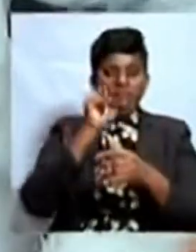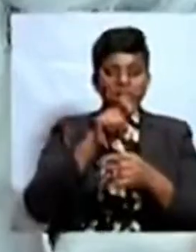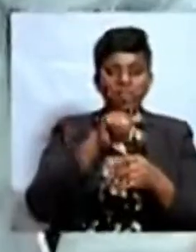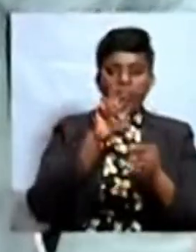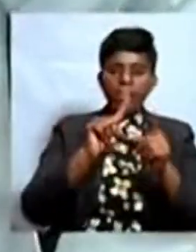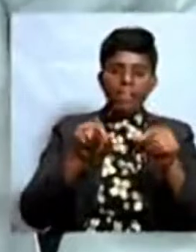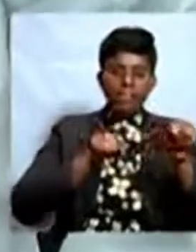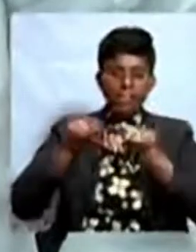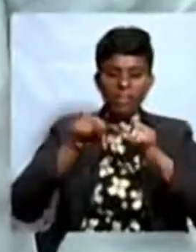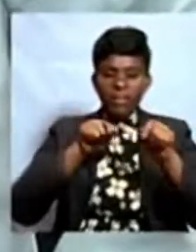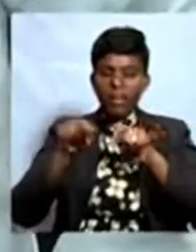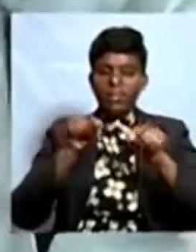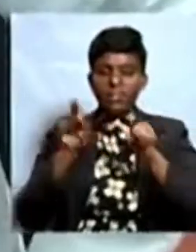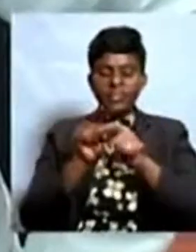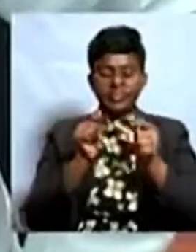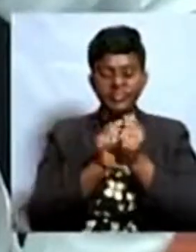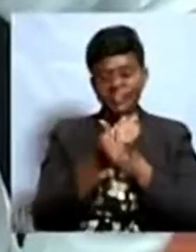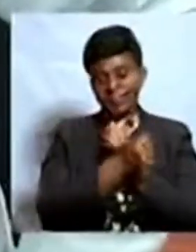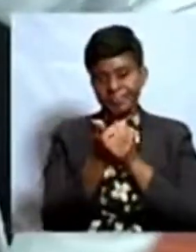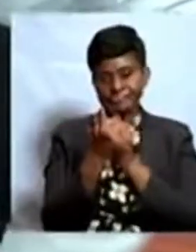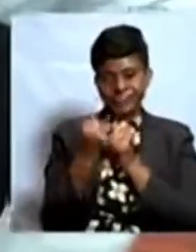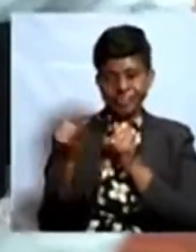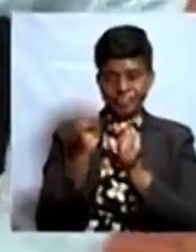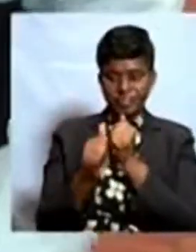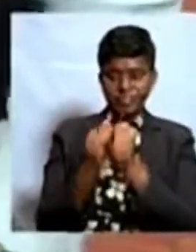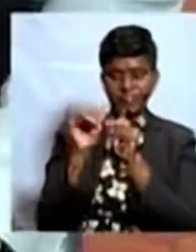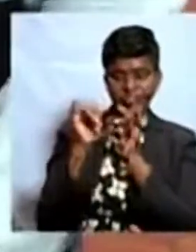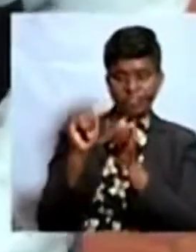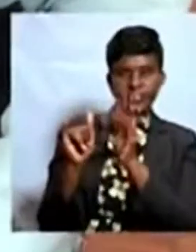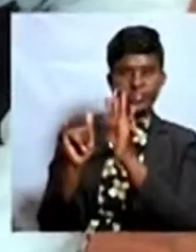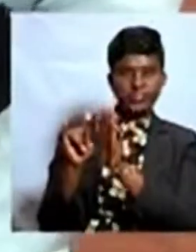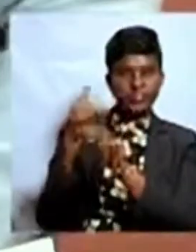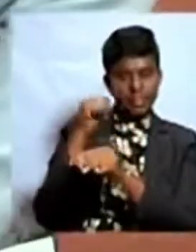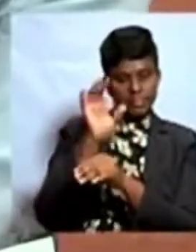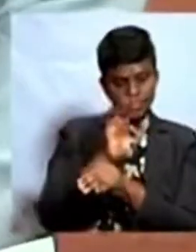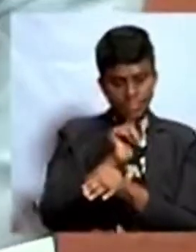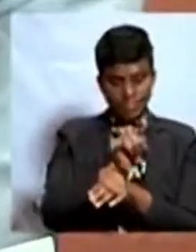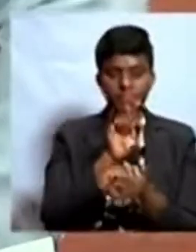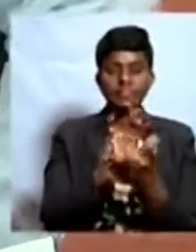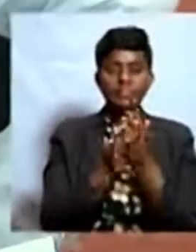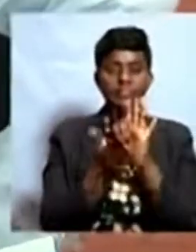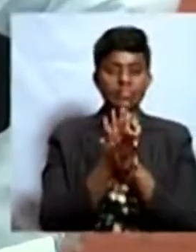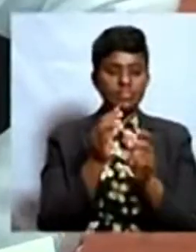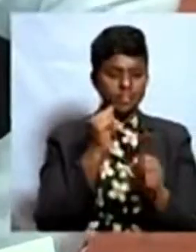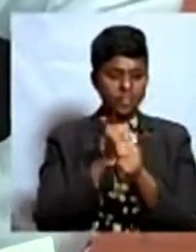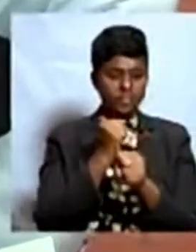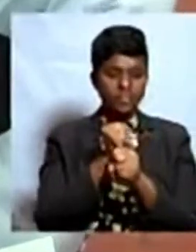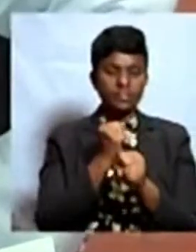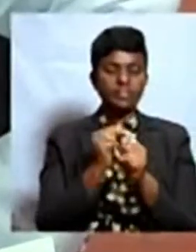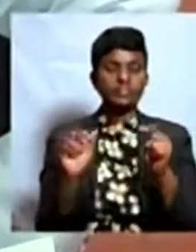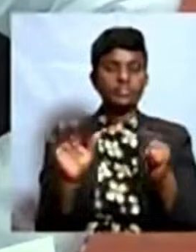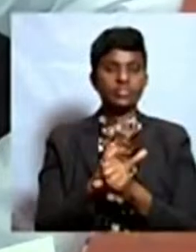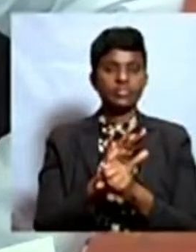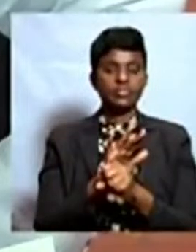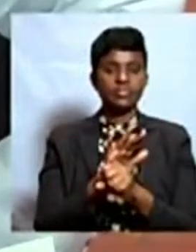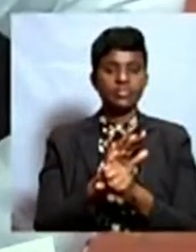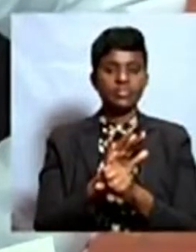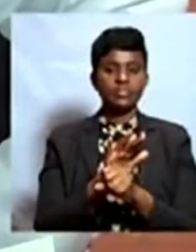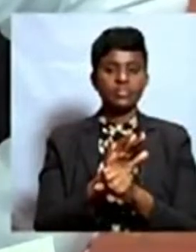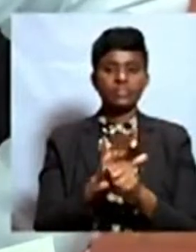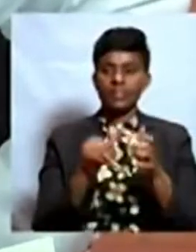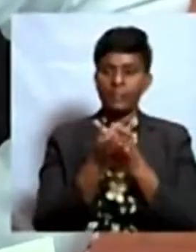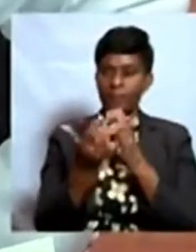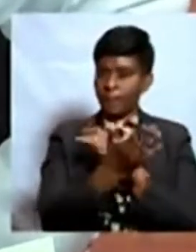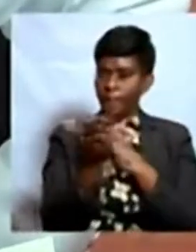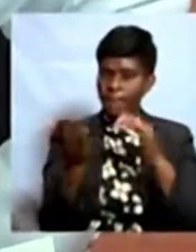the regulations and other issues that remains for that to be operationalized. How